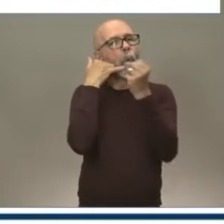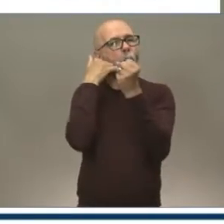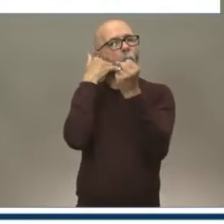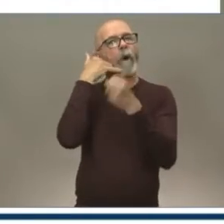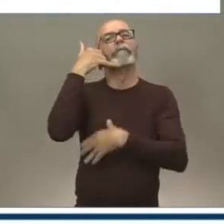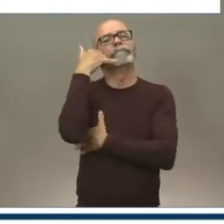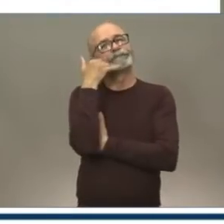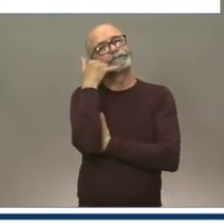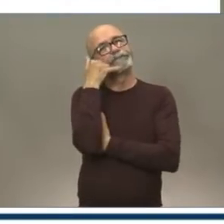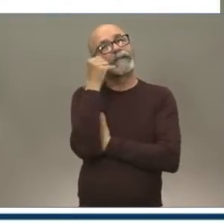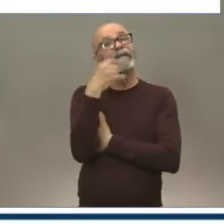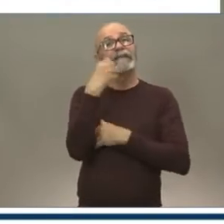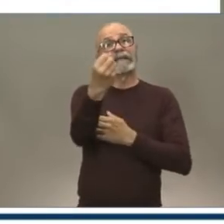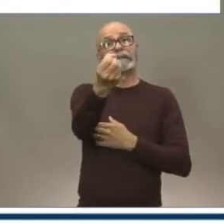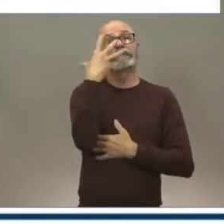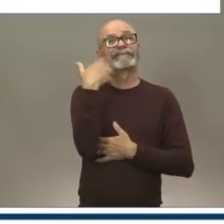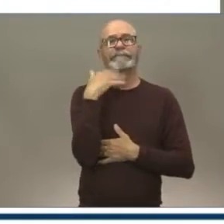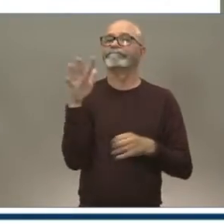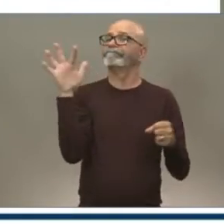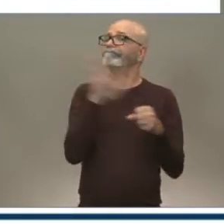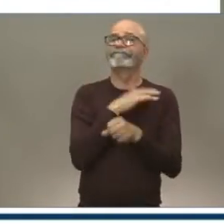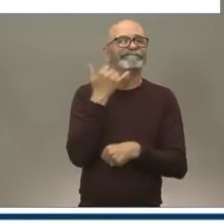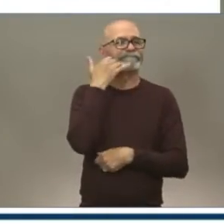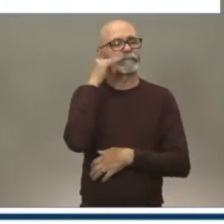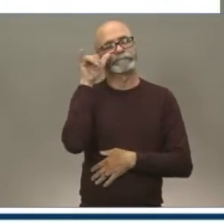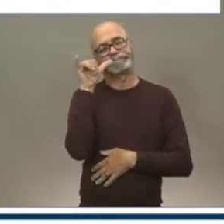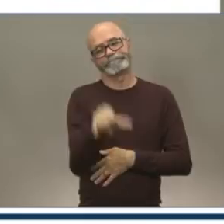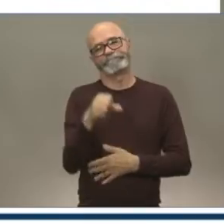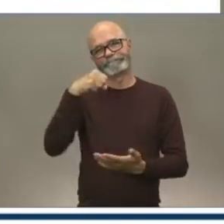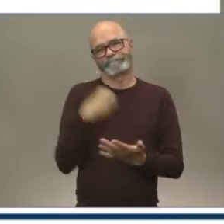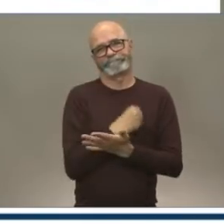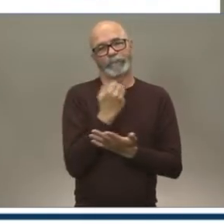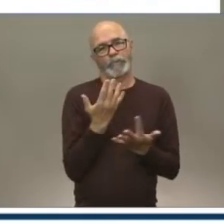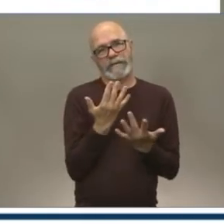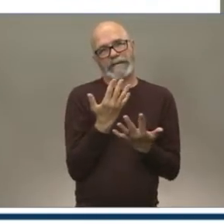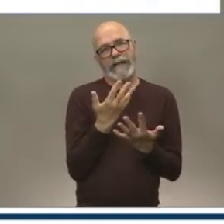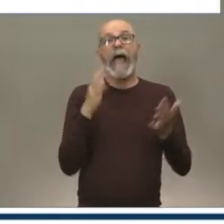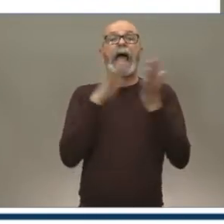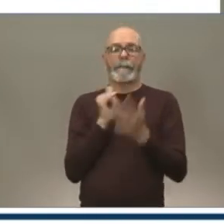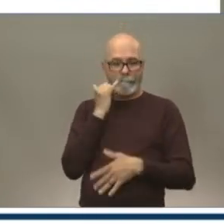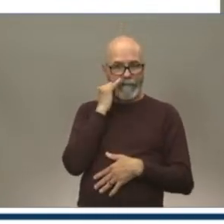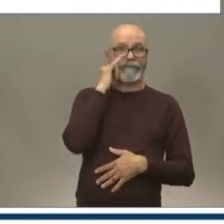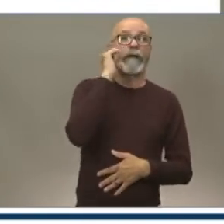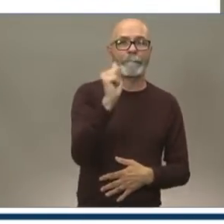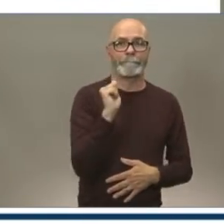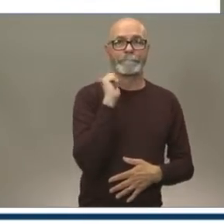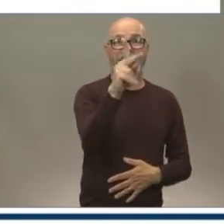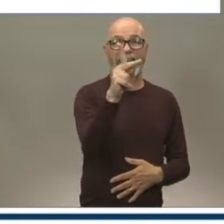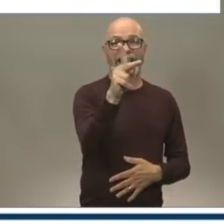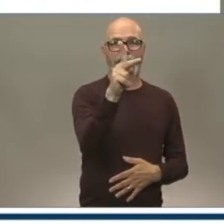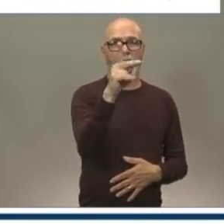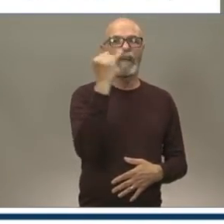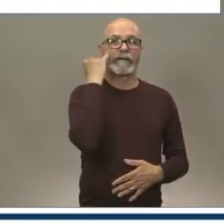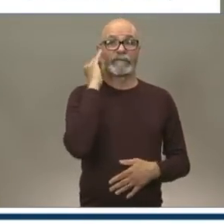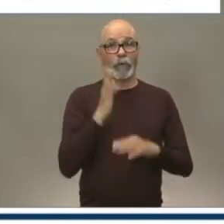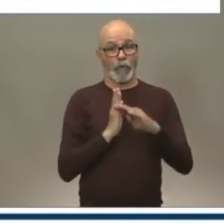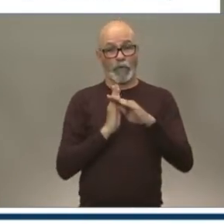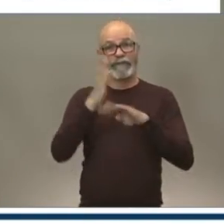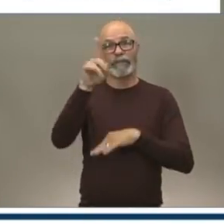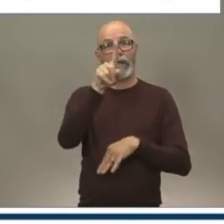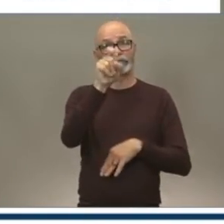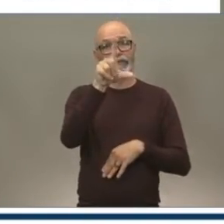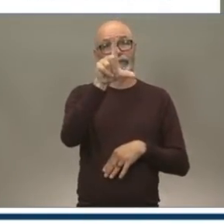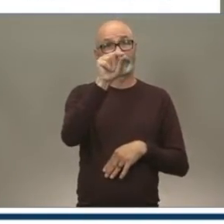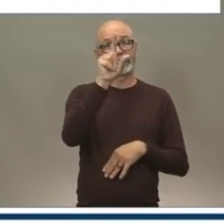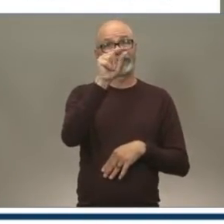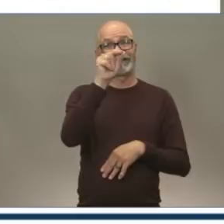later. And once the call number of calls exceed 120, anybody else calling in will get a busy